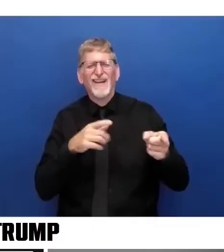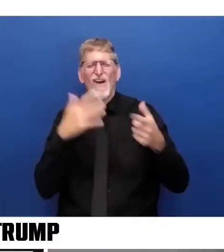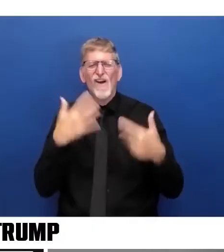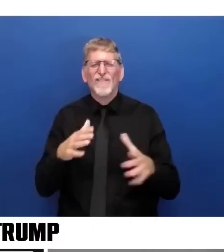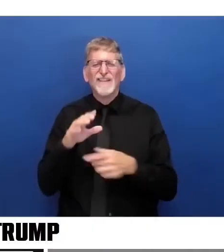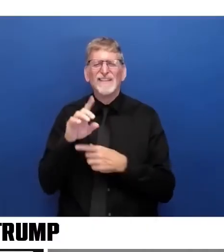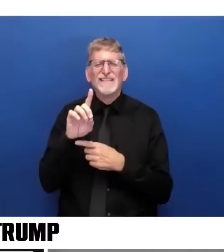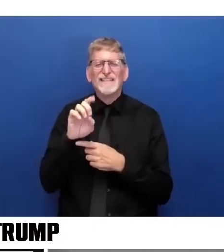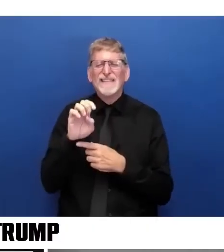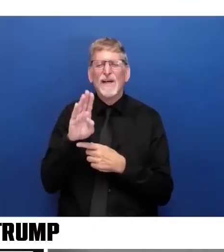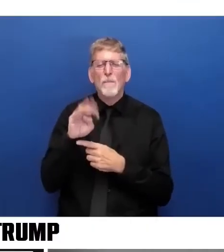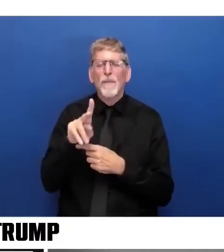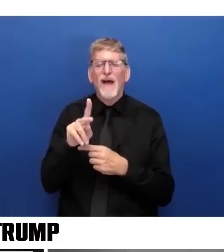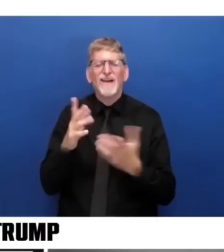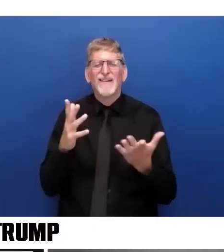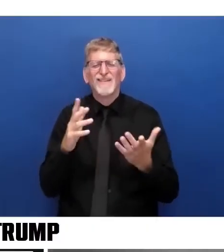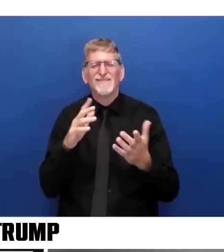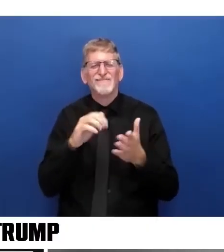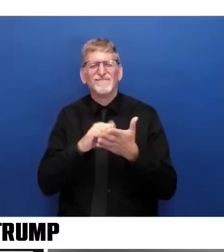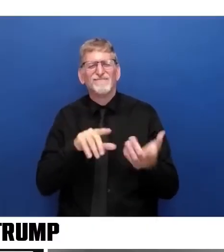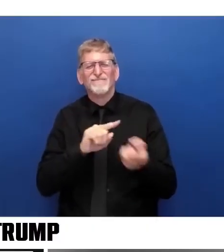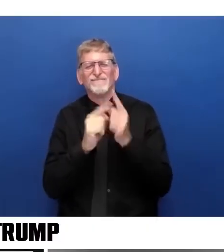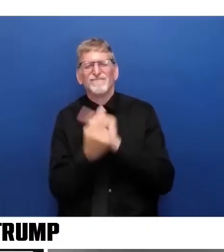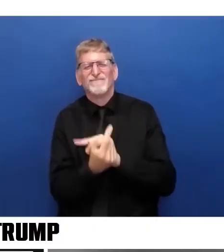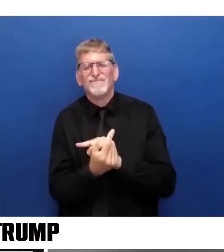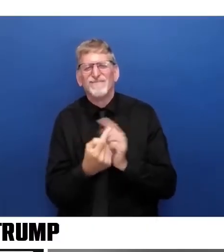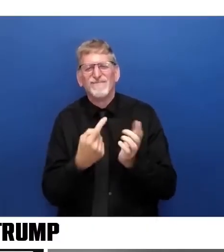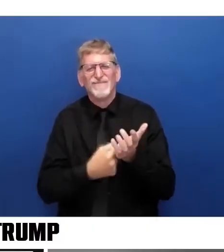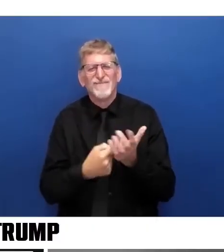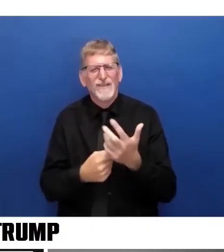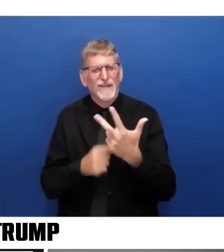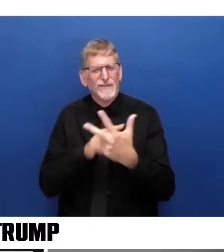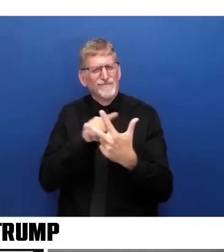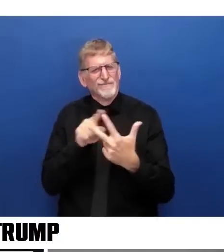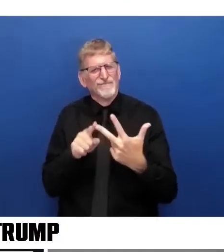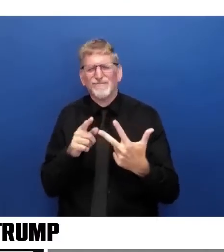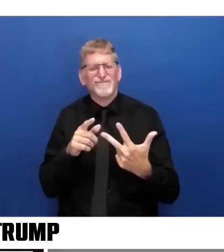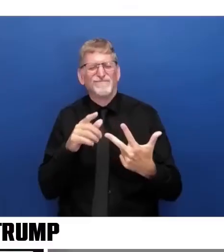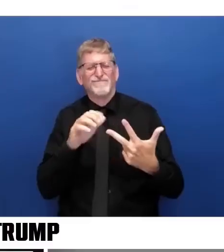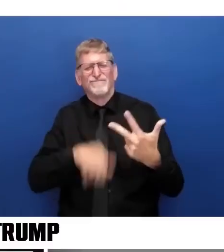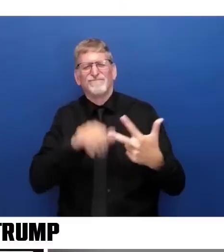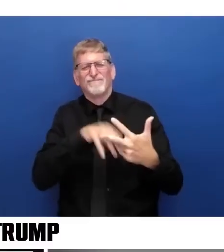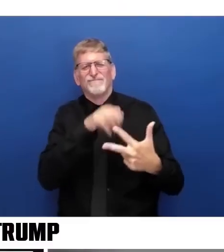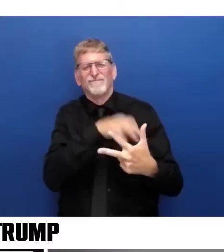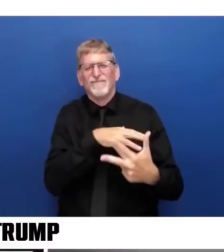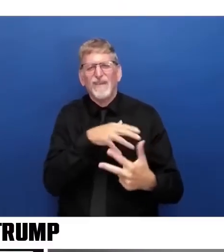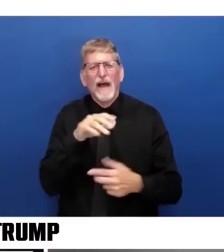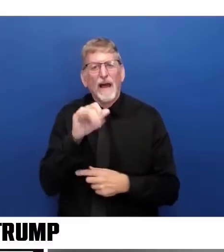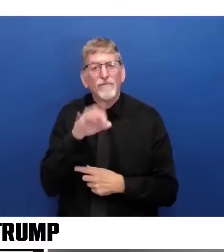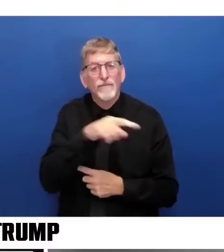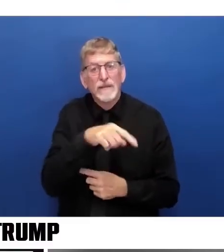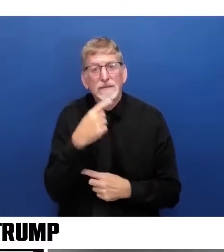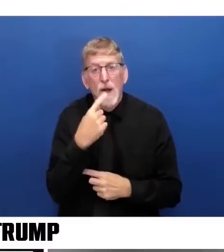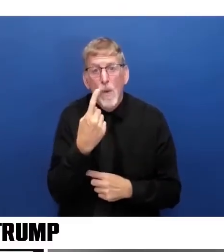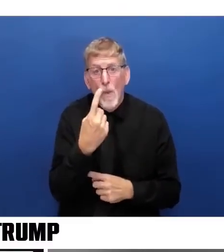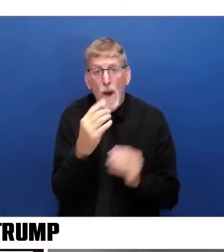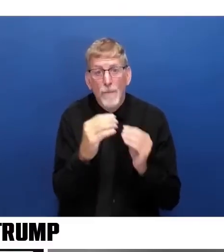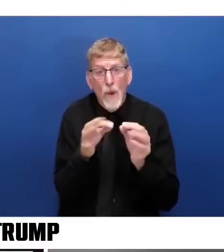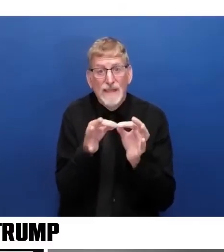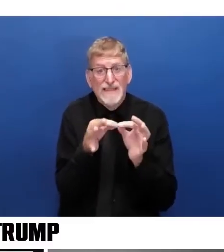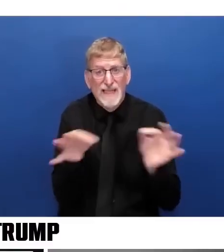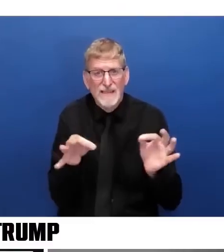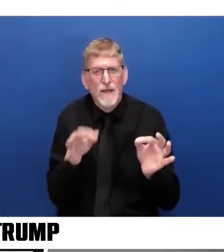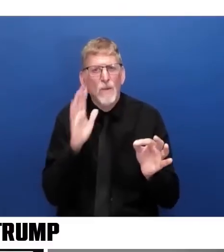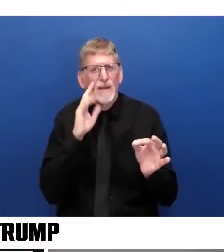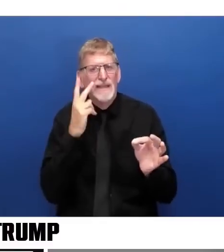Hannity, Jesse, all of these people, they covered it. If they go an extra sentence, they will see it was perfect. It was debunked